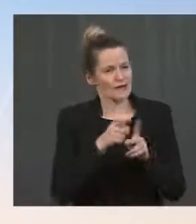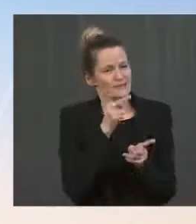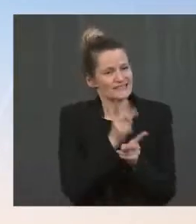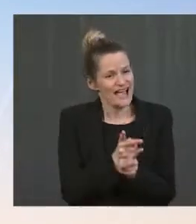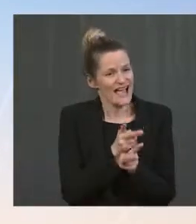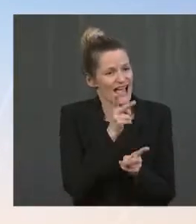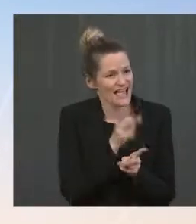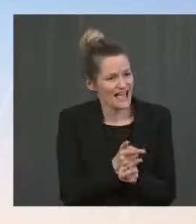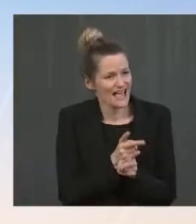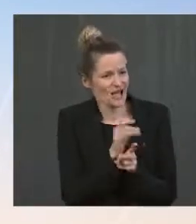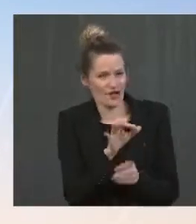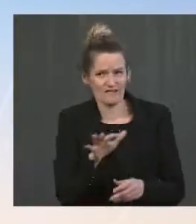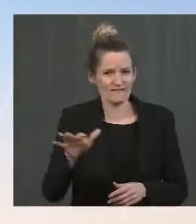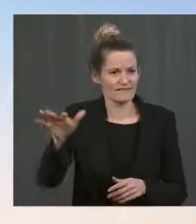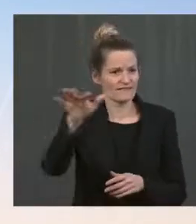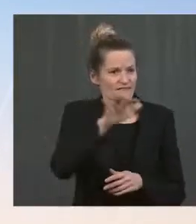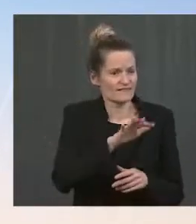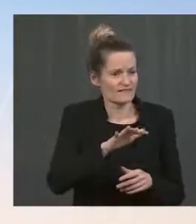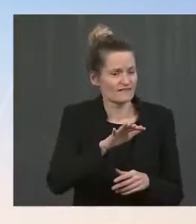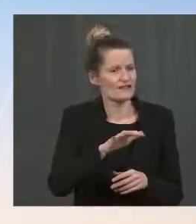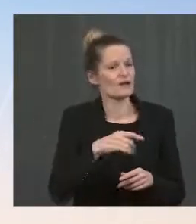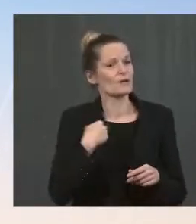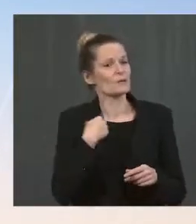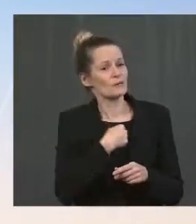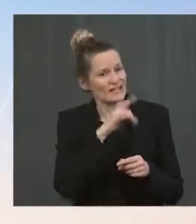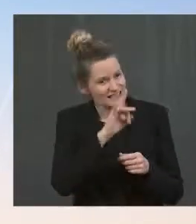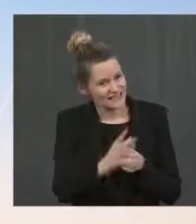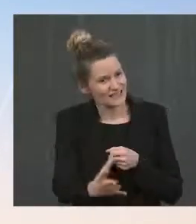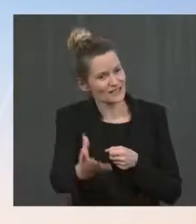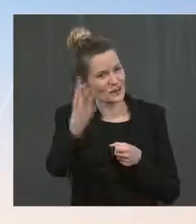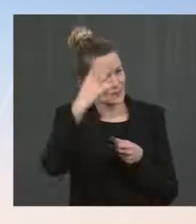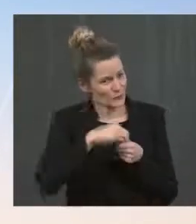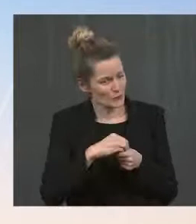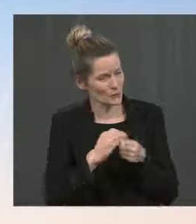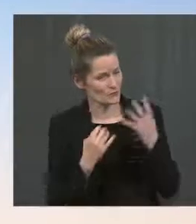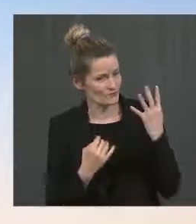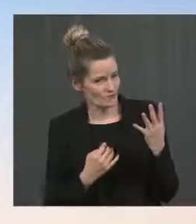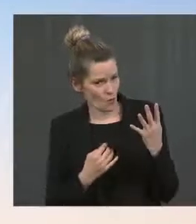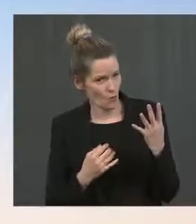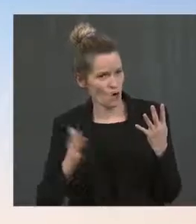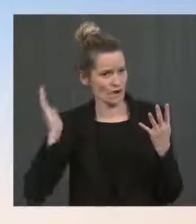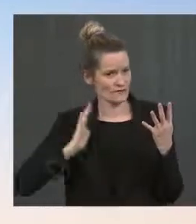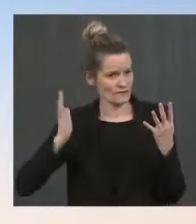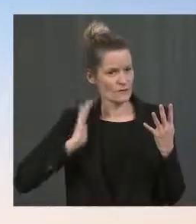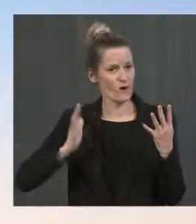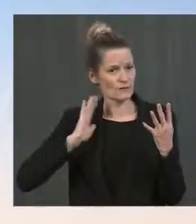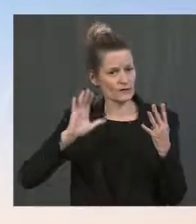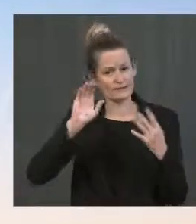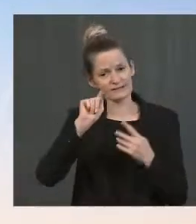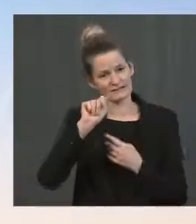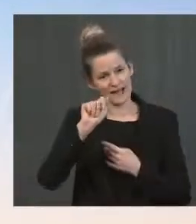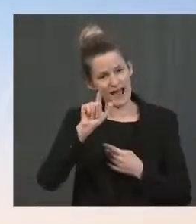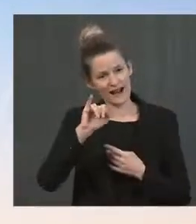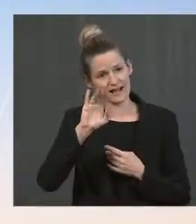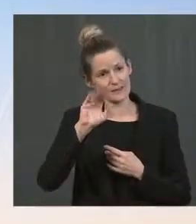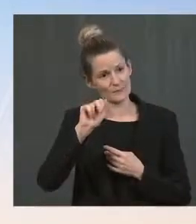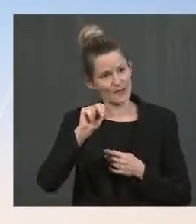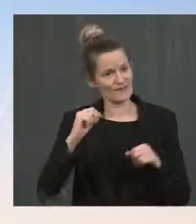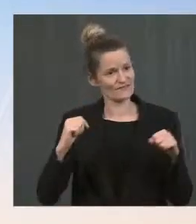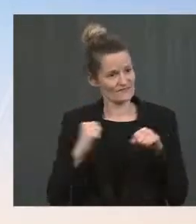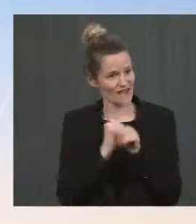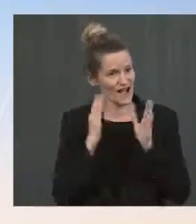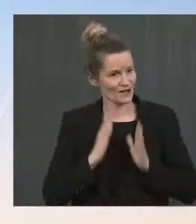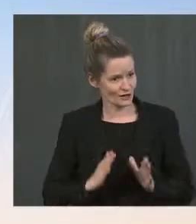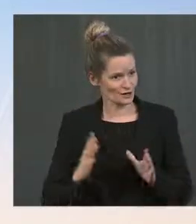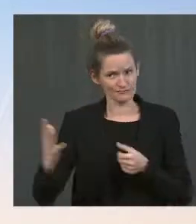former imprisoned Taliban fighters. We have not validated that. We have not conveyed we're going to recognize it. What we are working to do, and